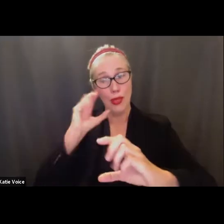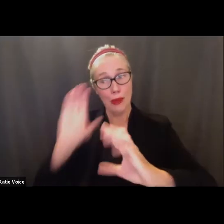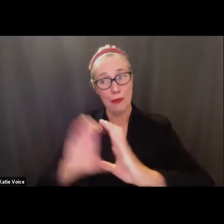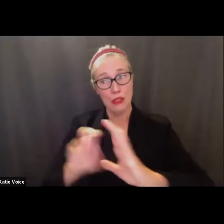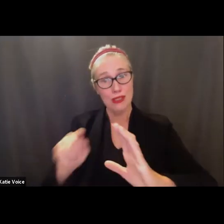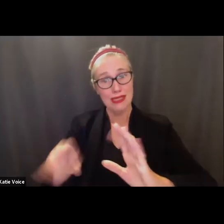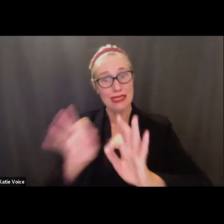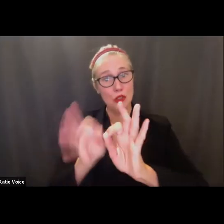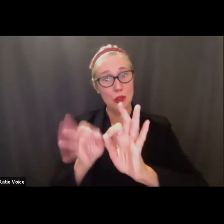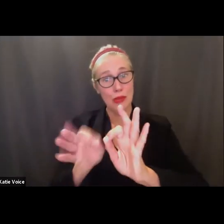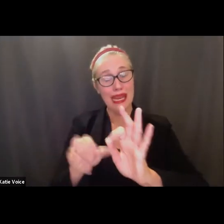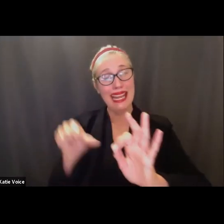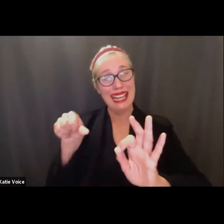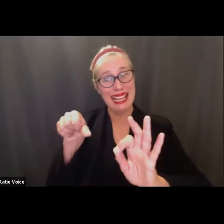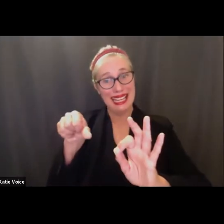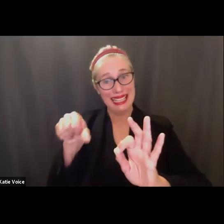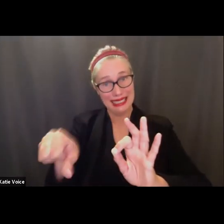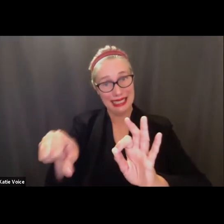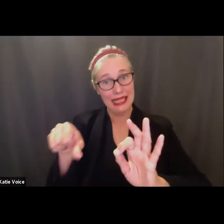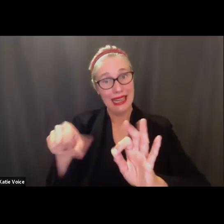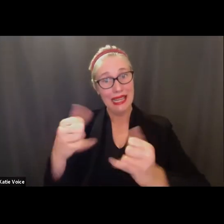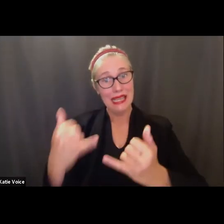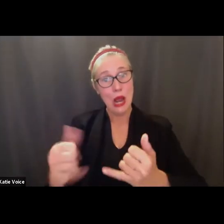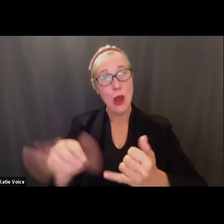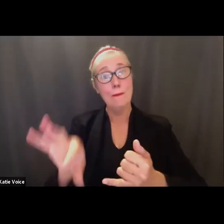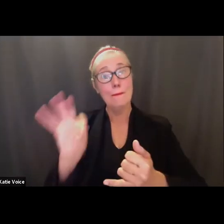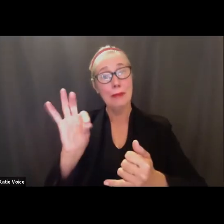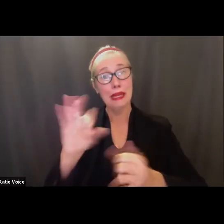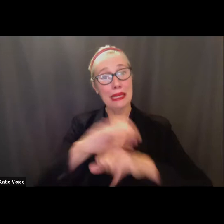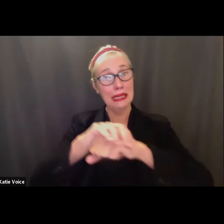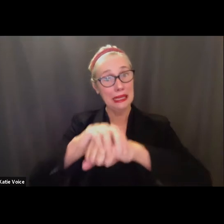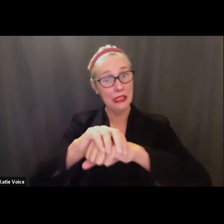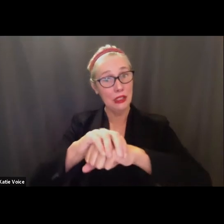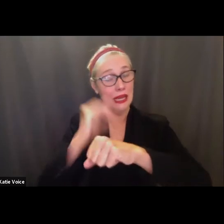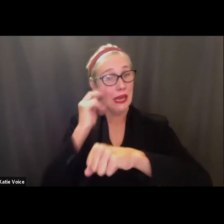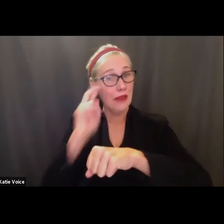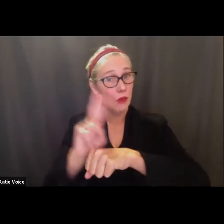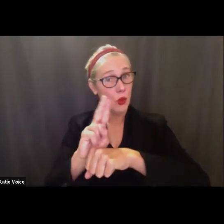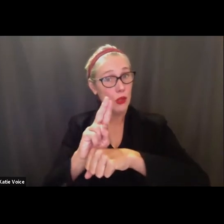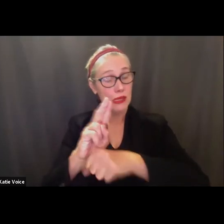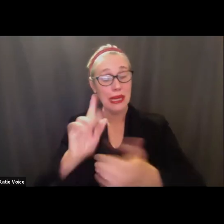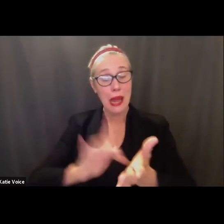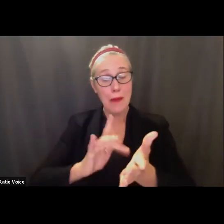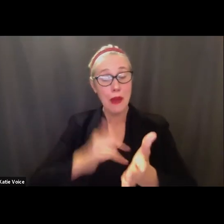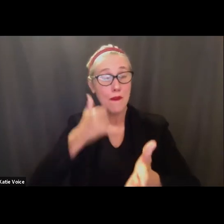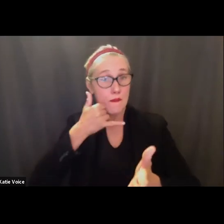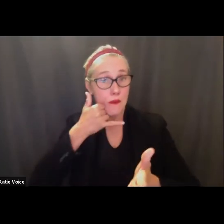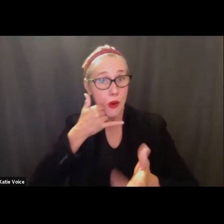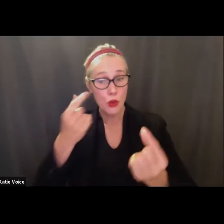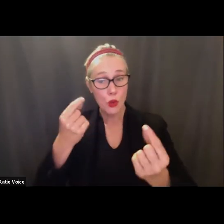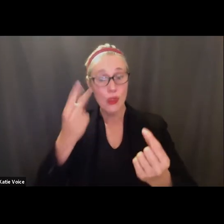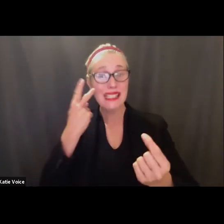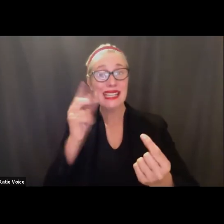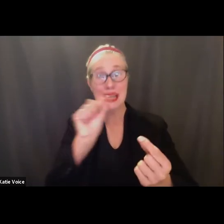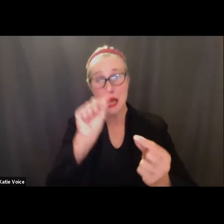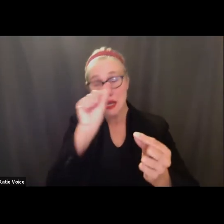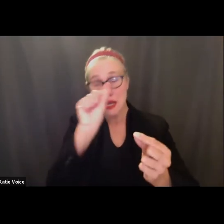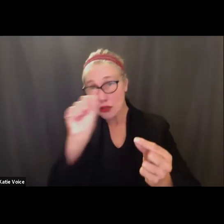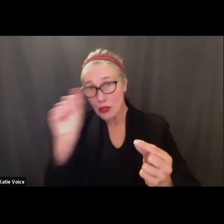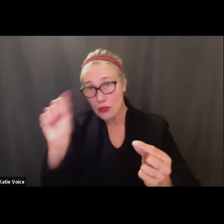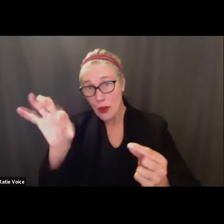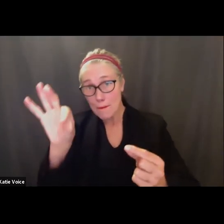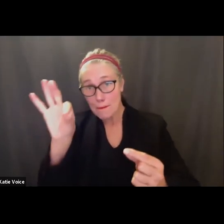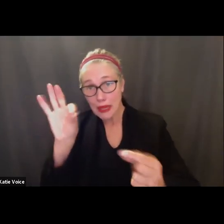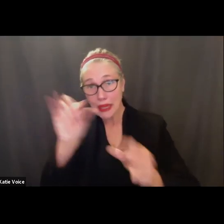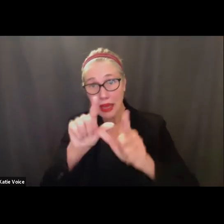please click on the globe now and select english if you are using an ipad or a phone locate the three dot menu and select